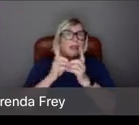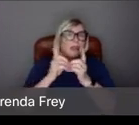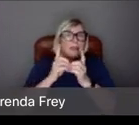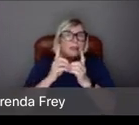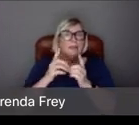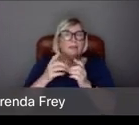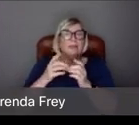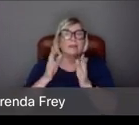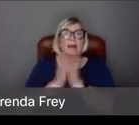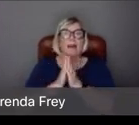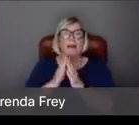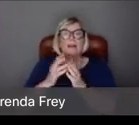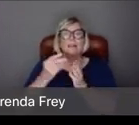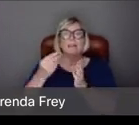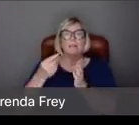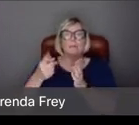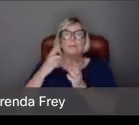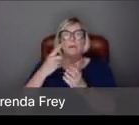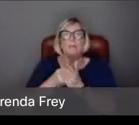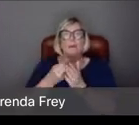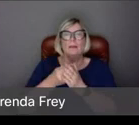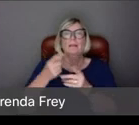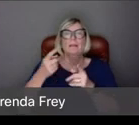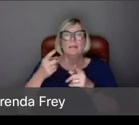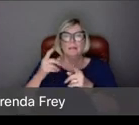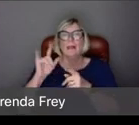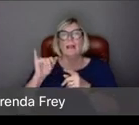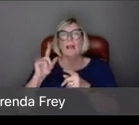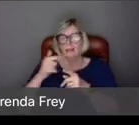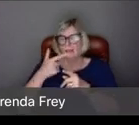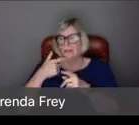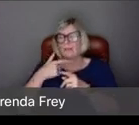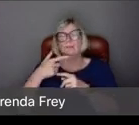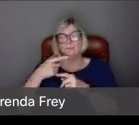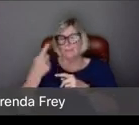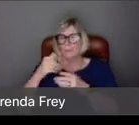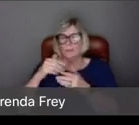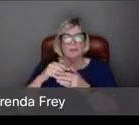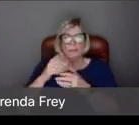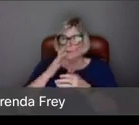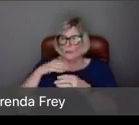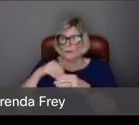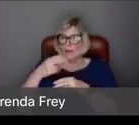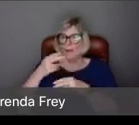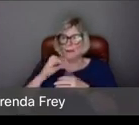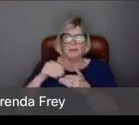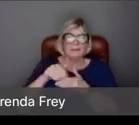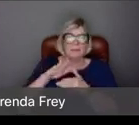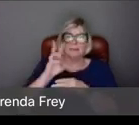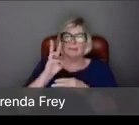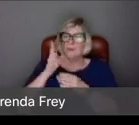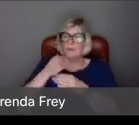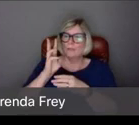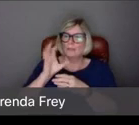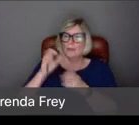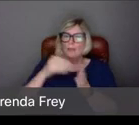Howard County that spent over $600,000 to a romance scheme. And I don't even give actually, as a credit union, we see it over and over